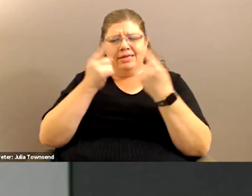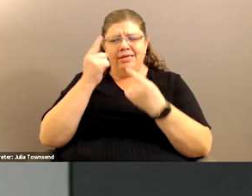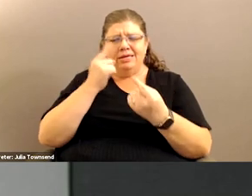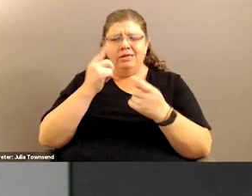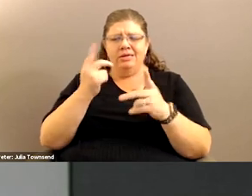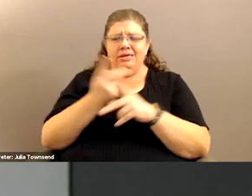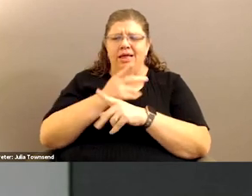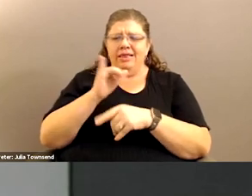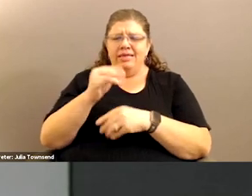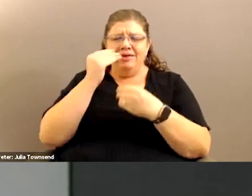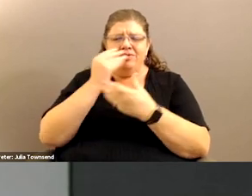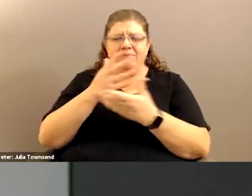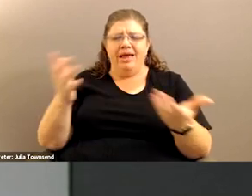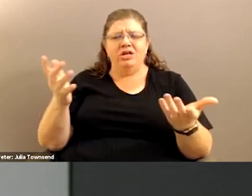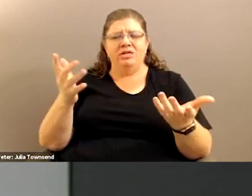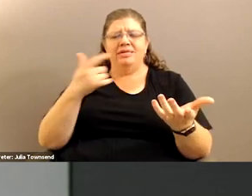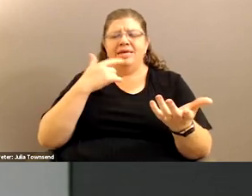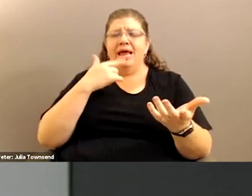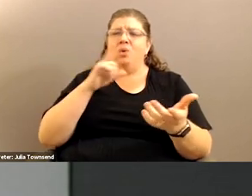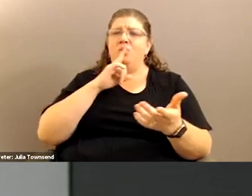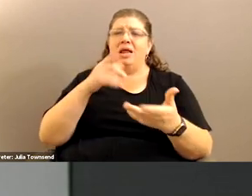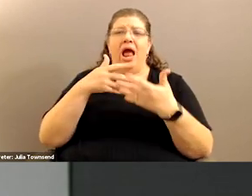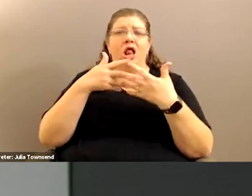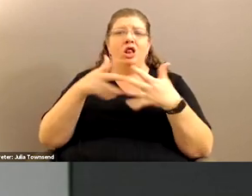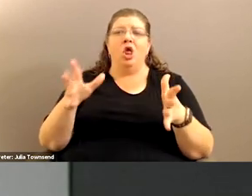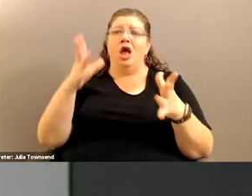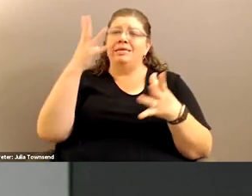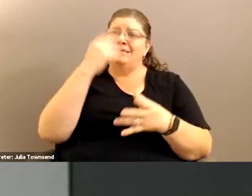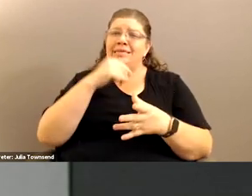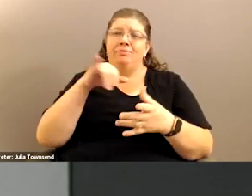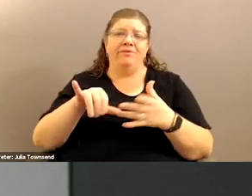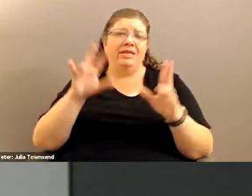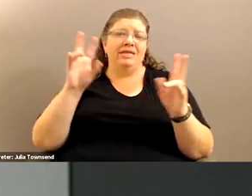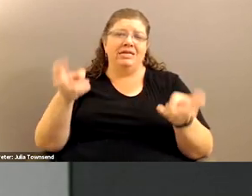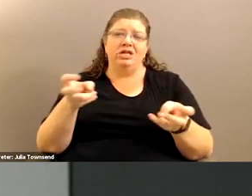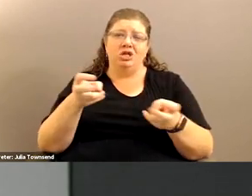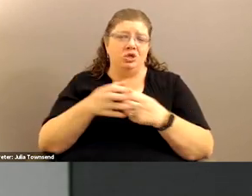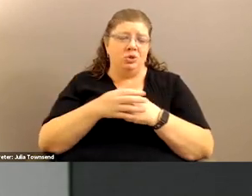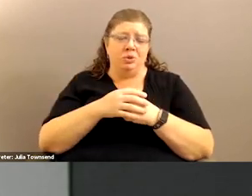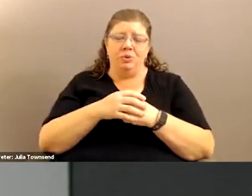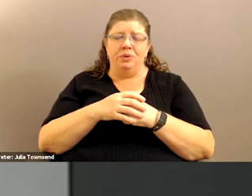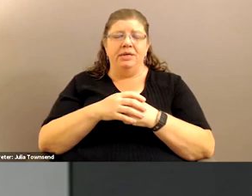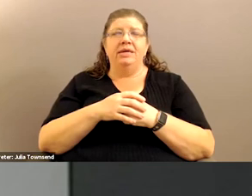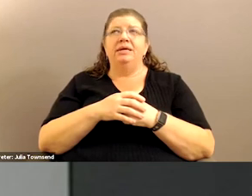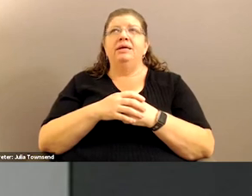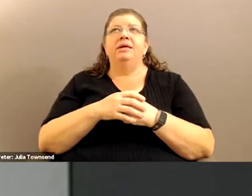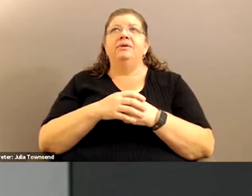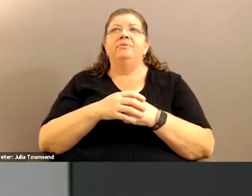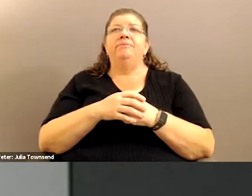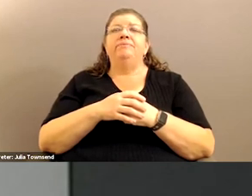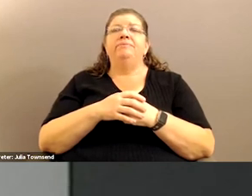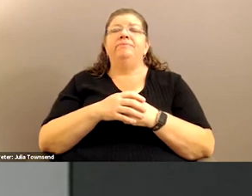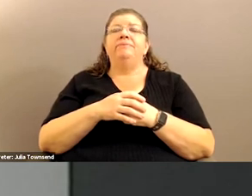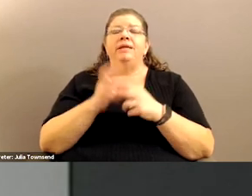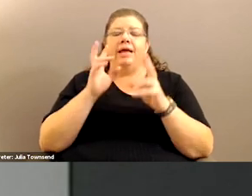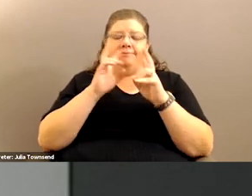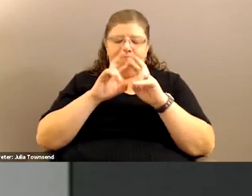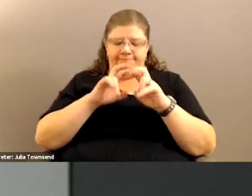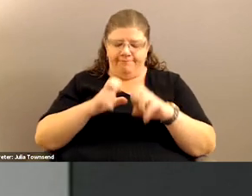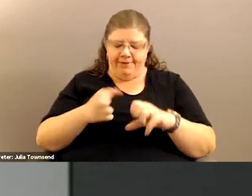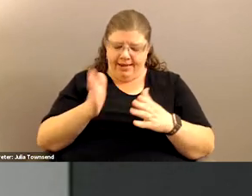this information believe me i actually lost sleep over this and i asked myself